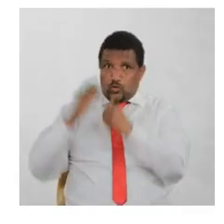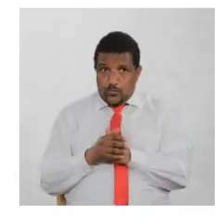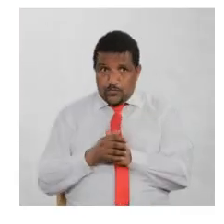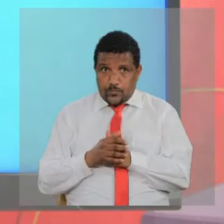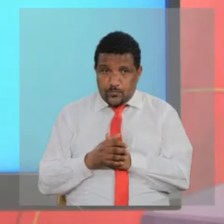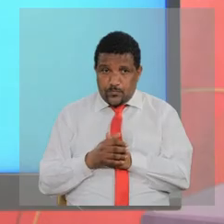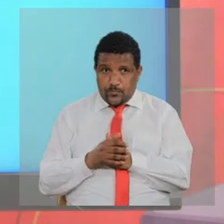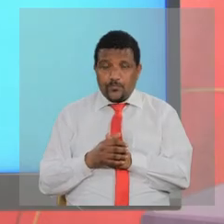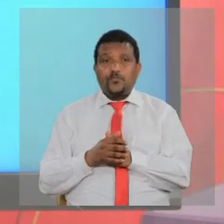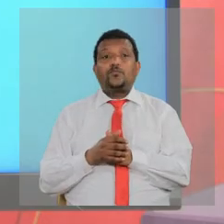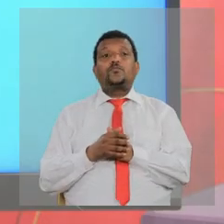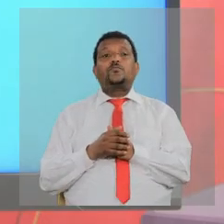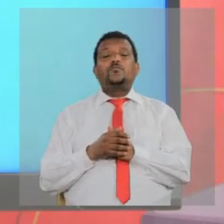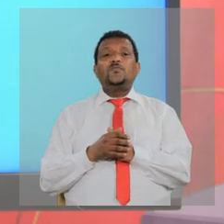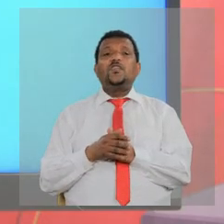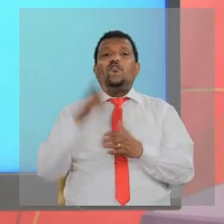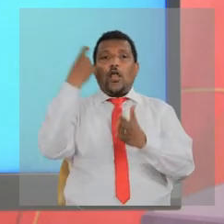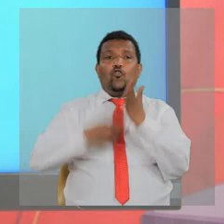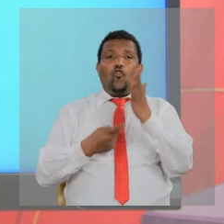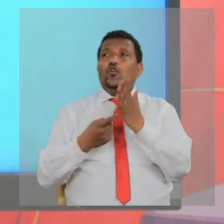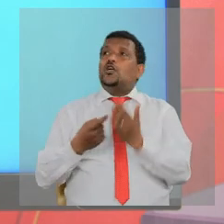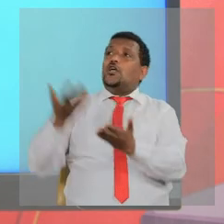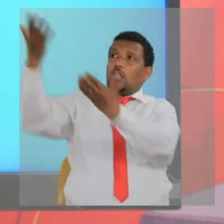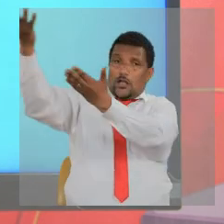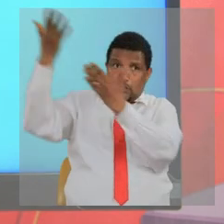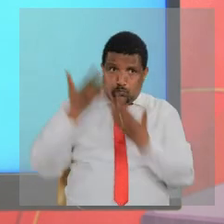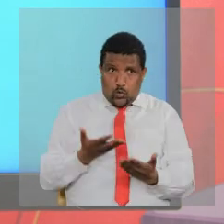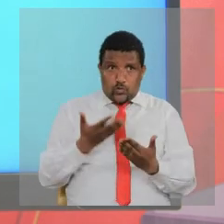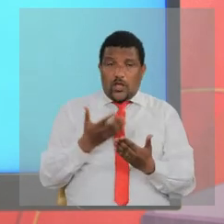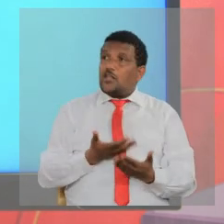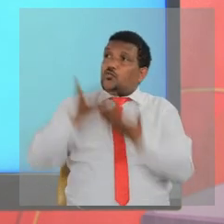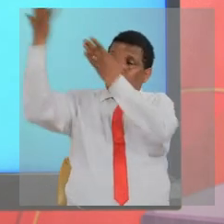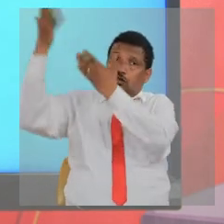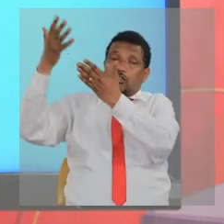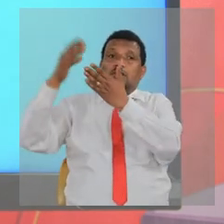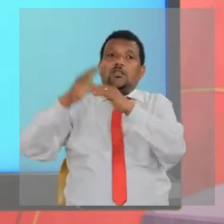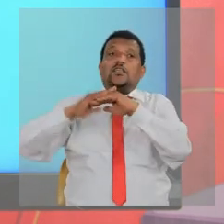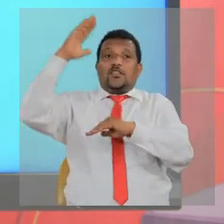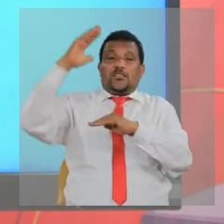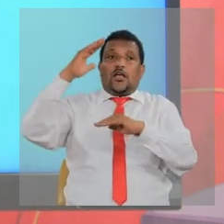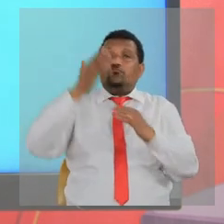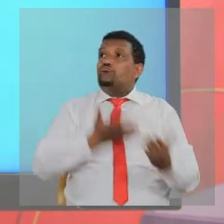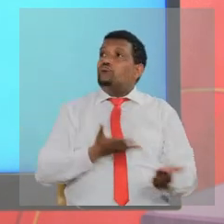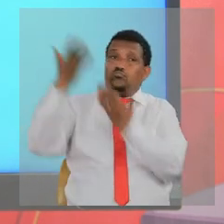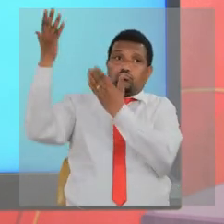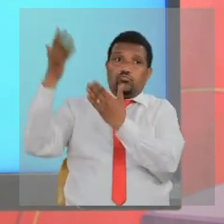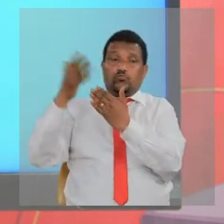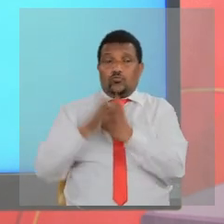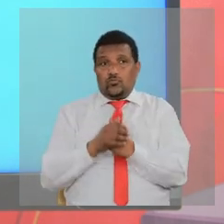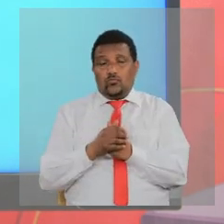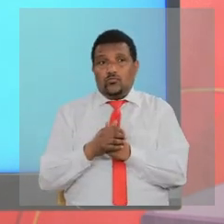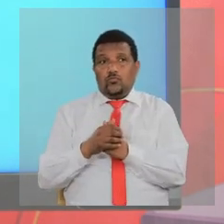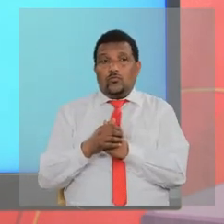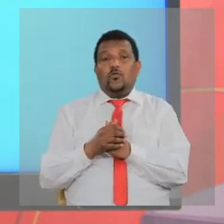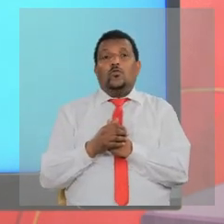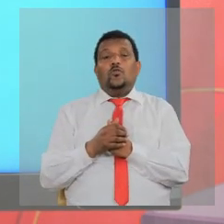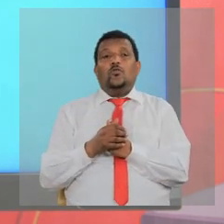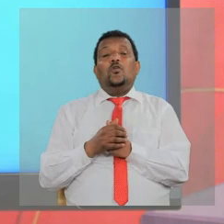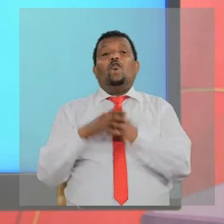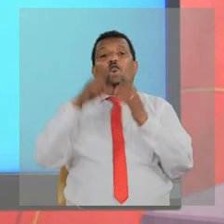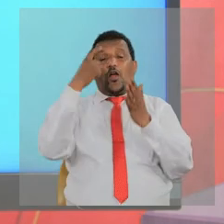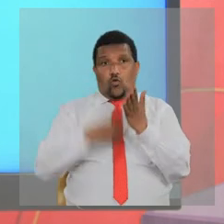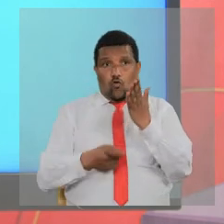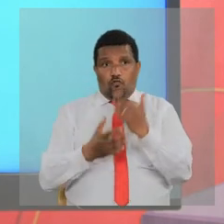If the value of export is greater than the value of import, the net export will be positive. But if the value